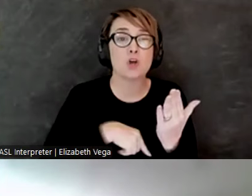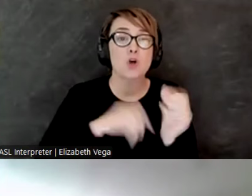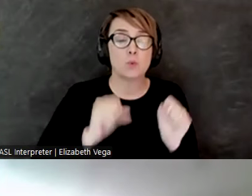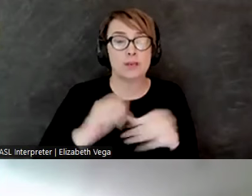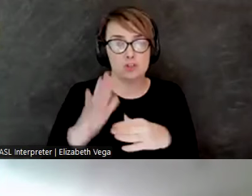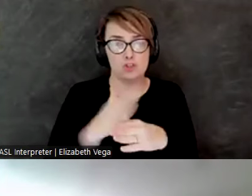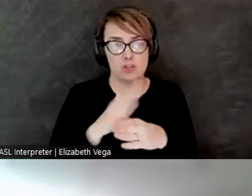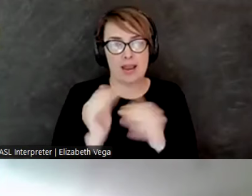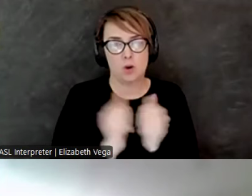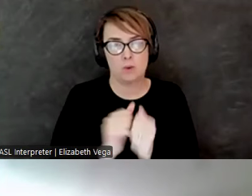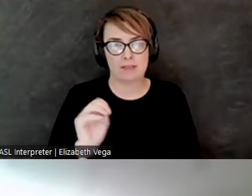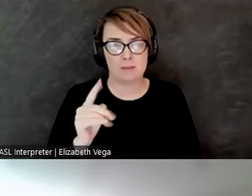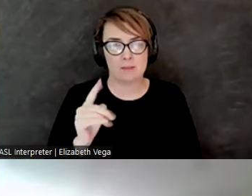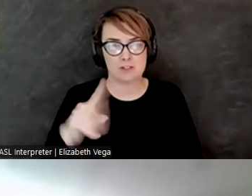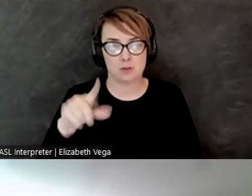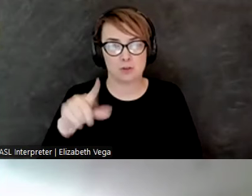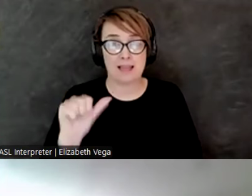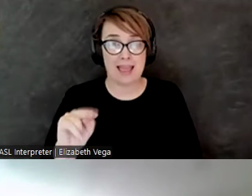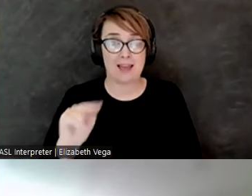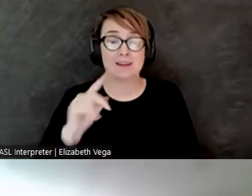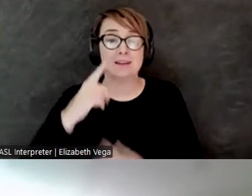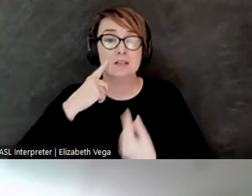into consideration that they can be then